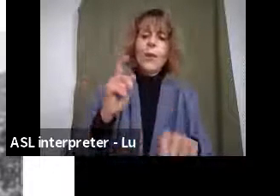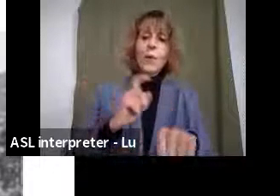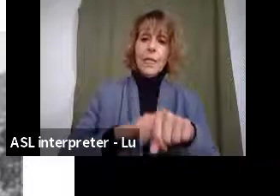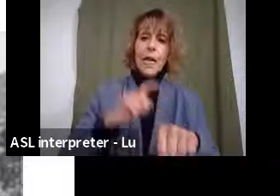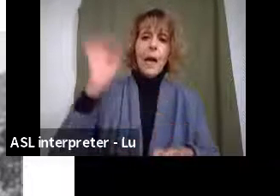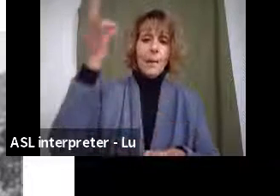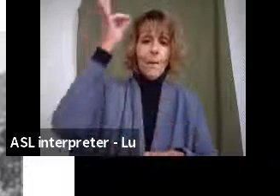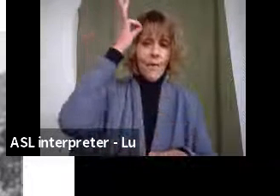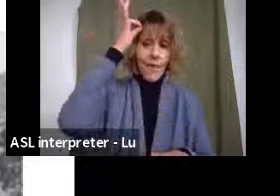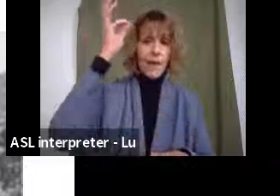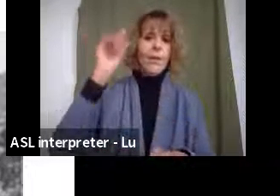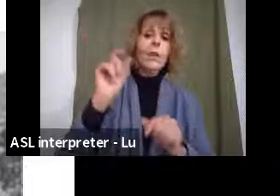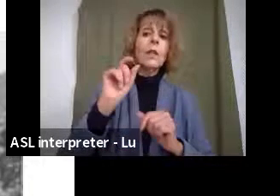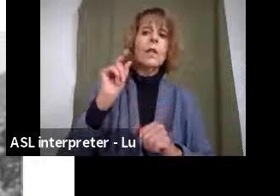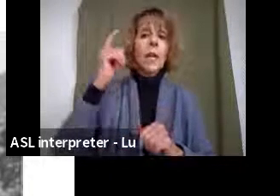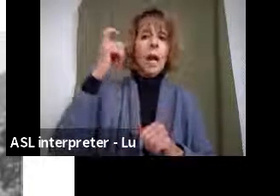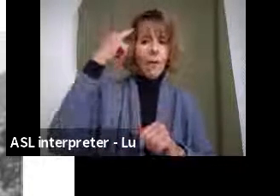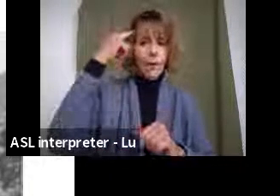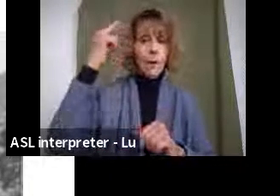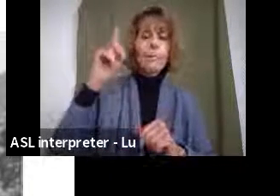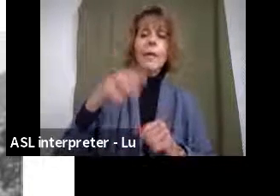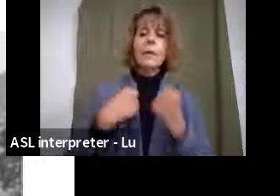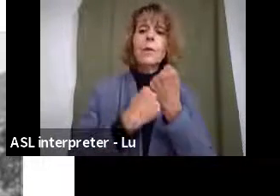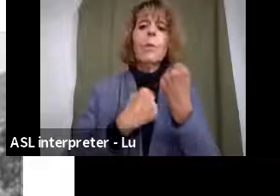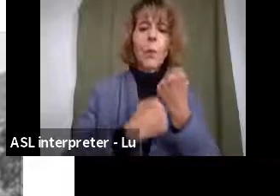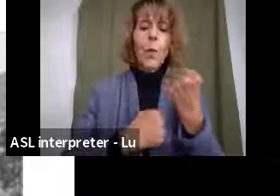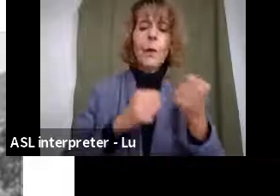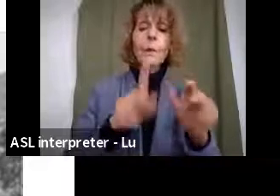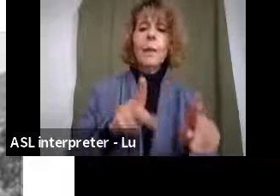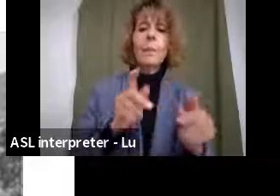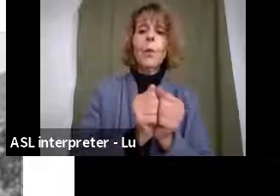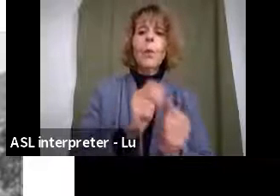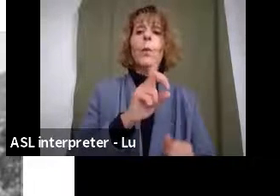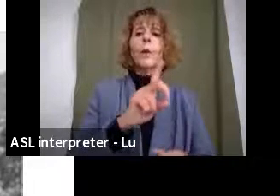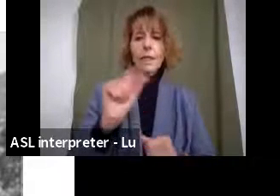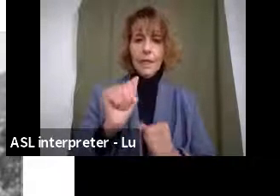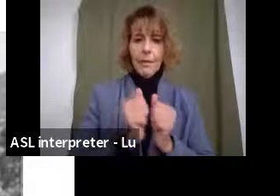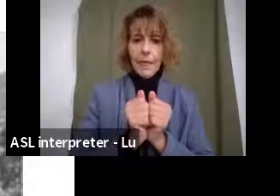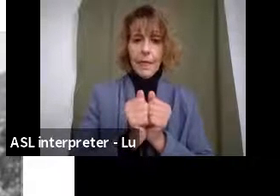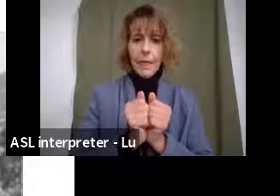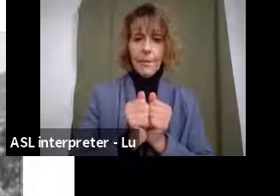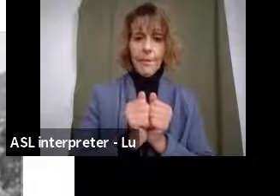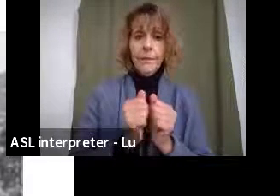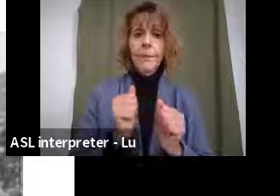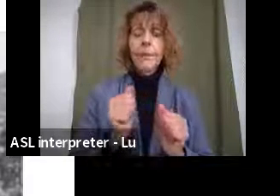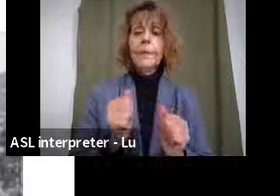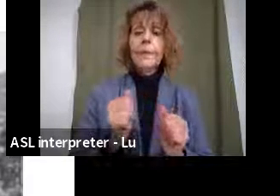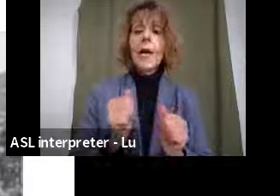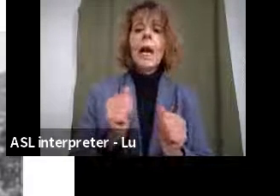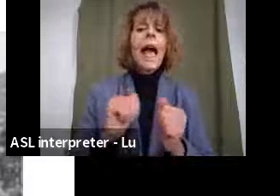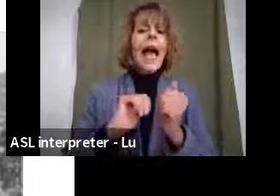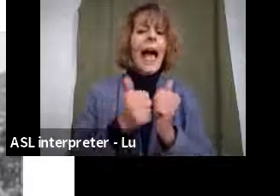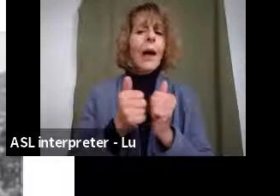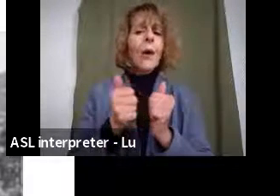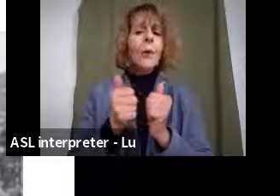a disability. And they did this by tying compliance with federal funds.